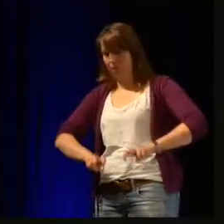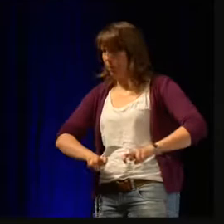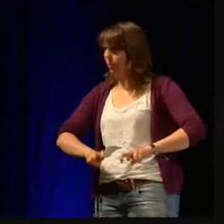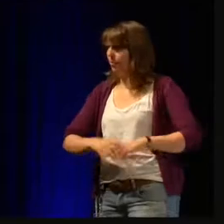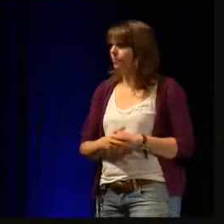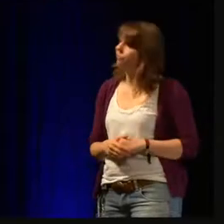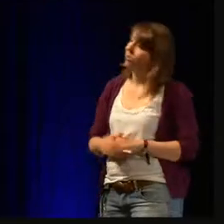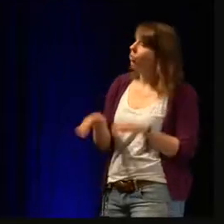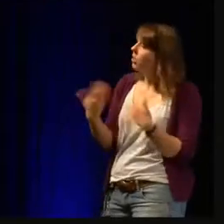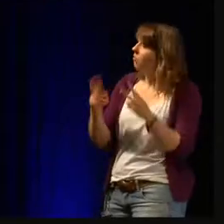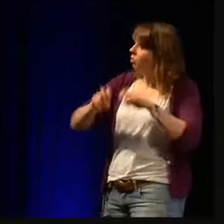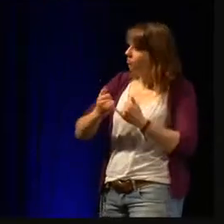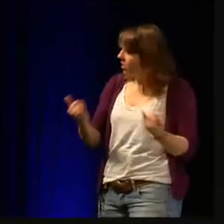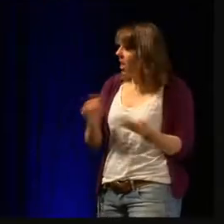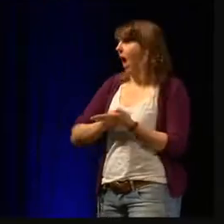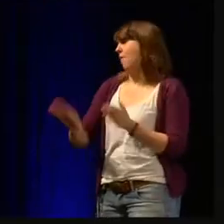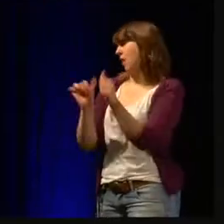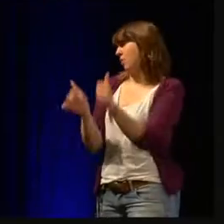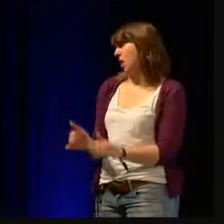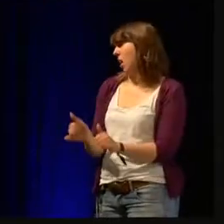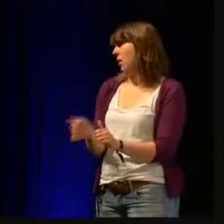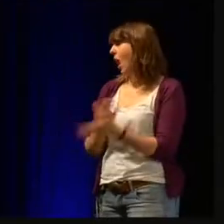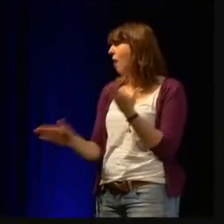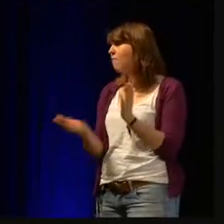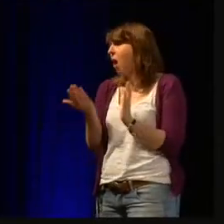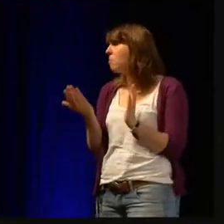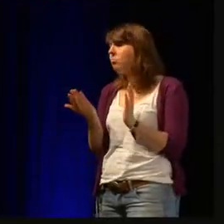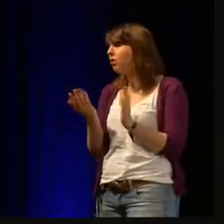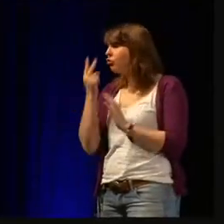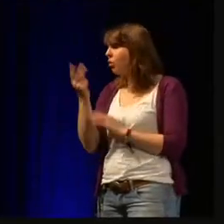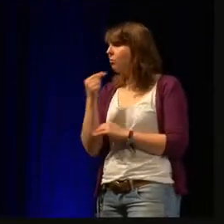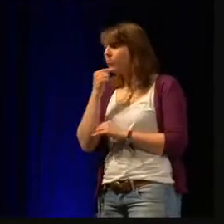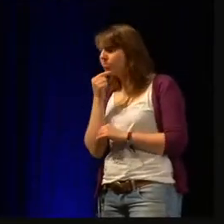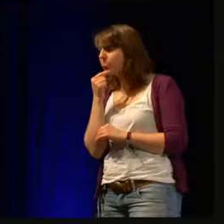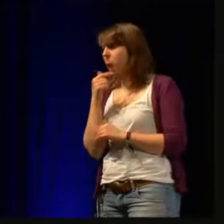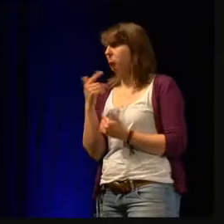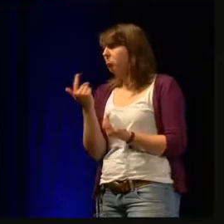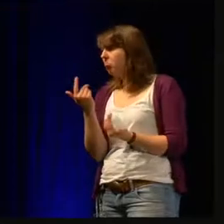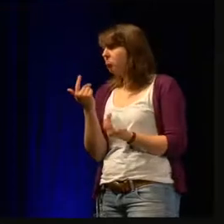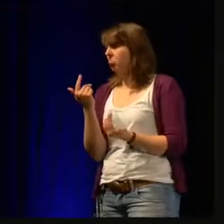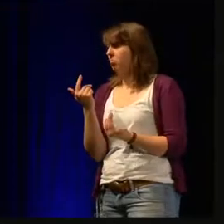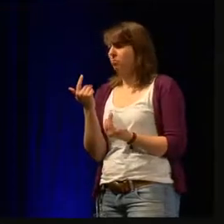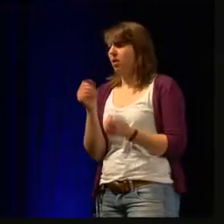What the researchers did was to use a very simple model, a simple regression model, to predict,